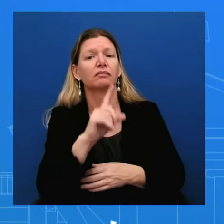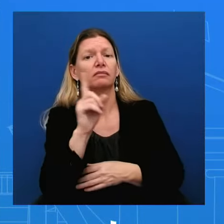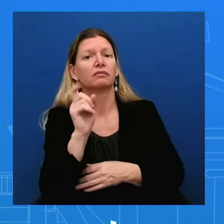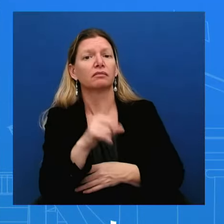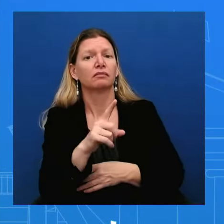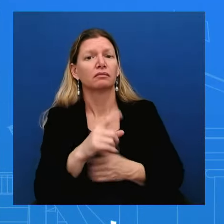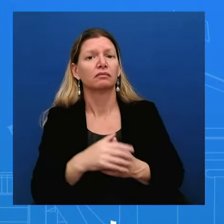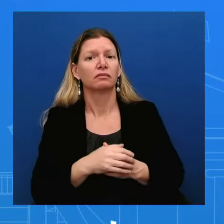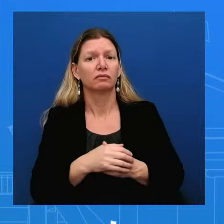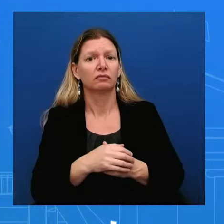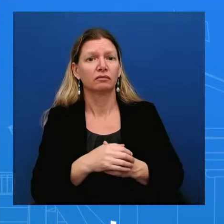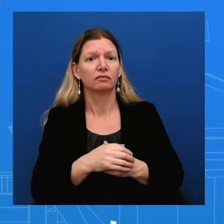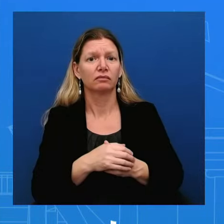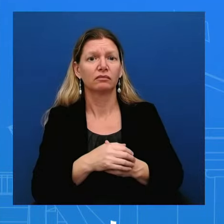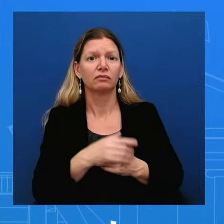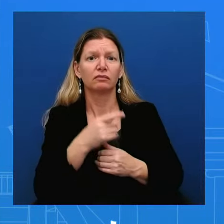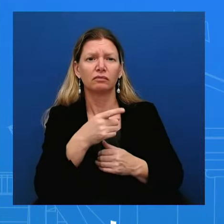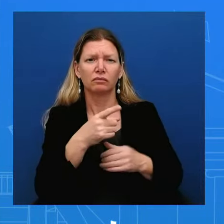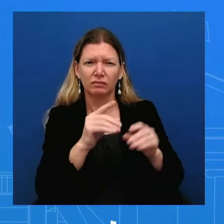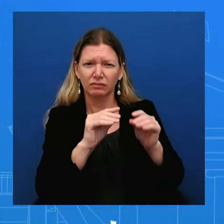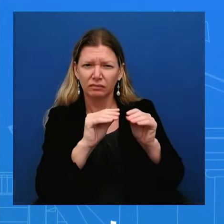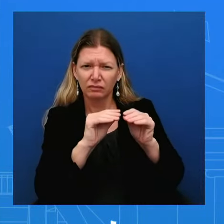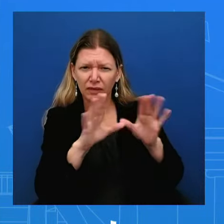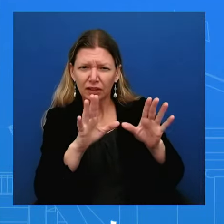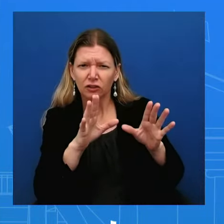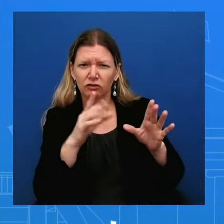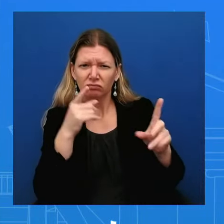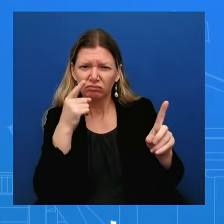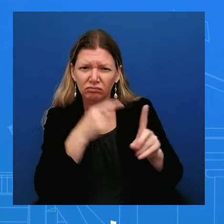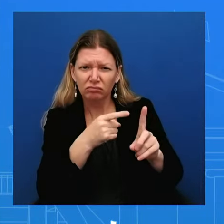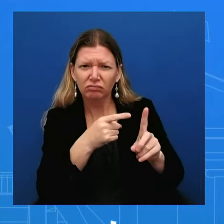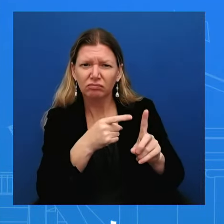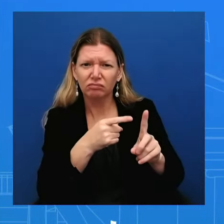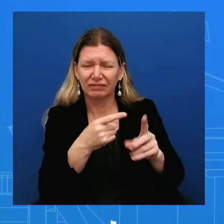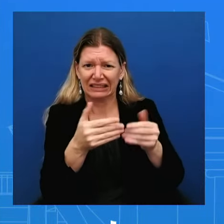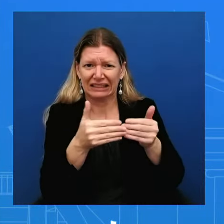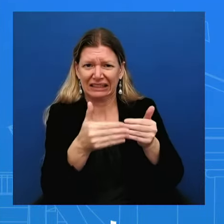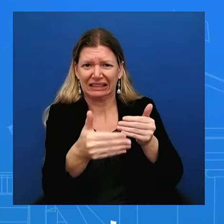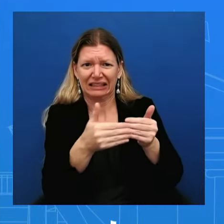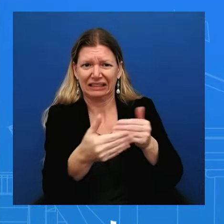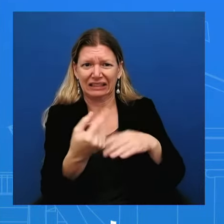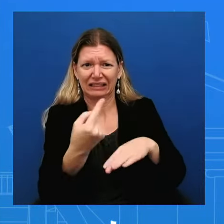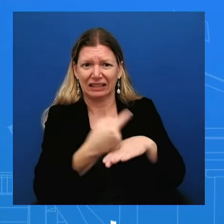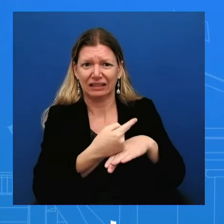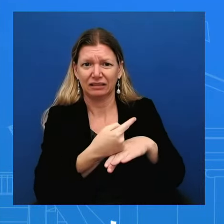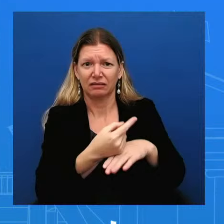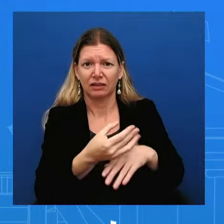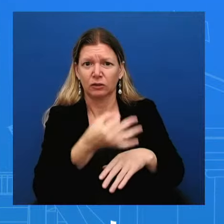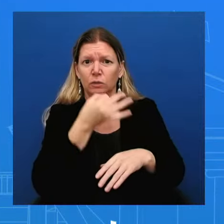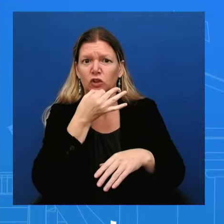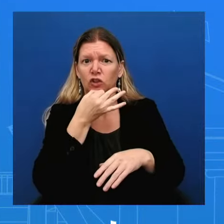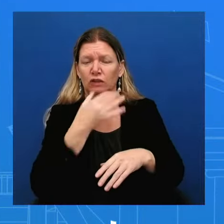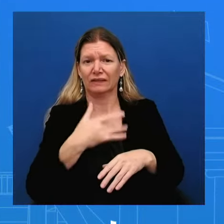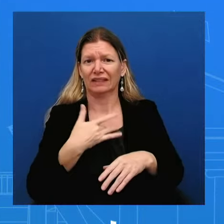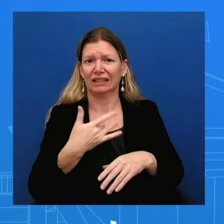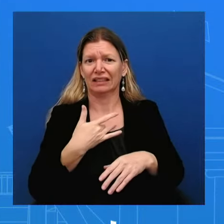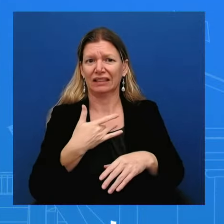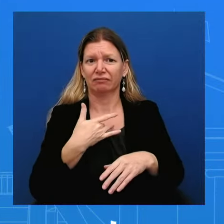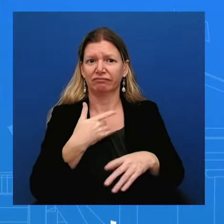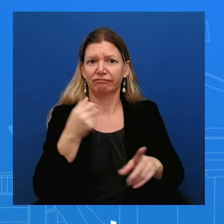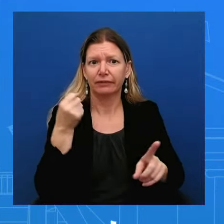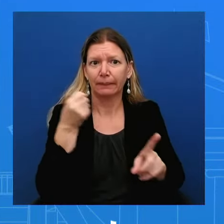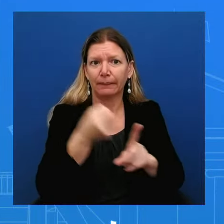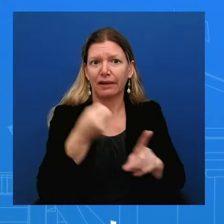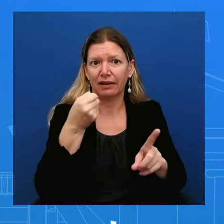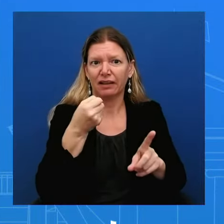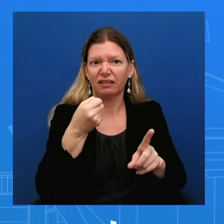immediate days here, many experts say there isn't an immediate impact that consumers will feel. But that, as you